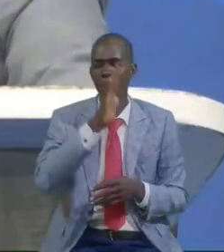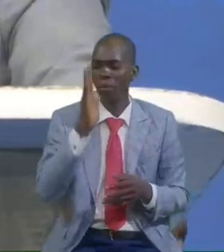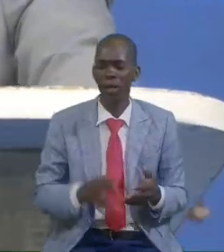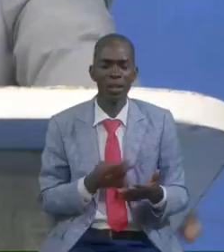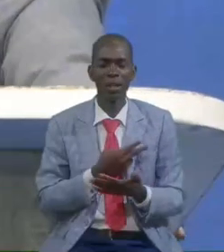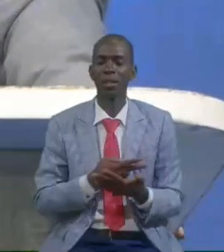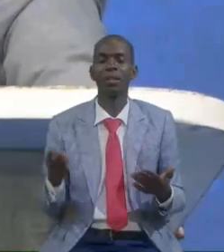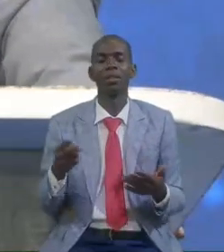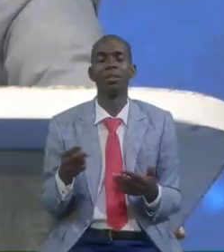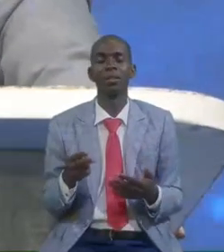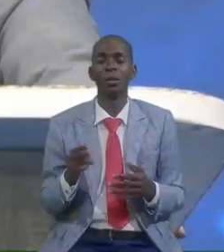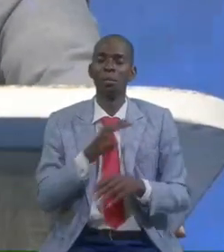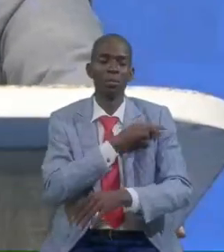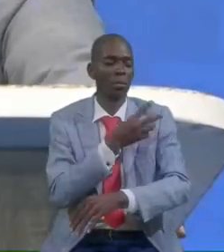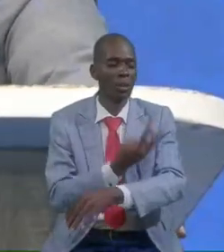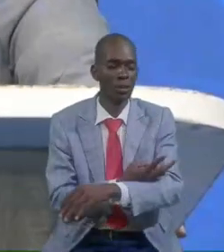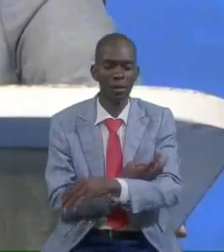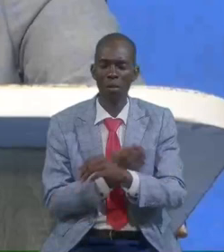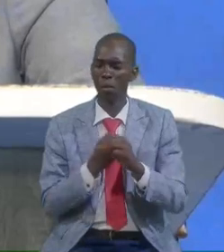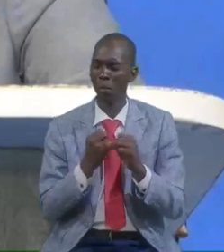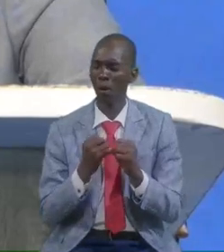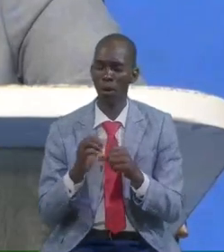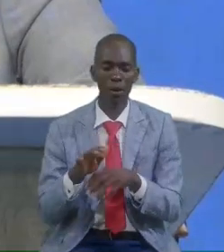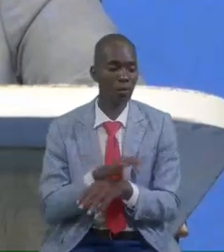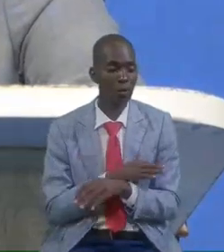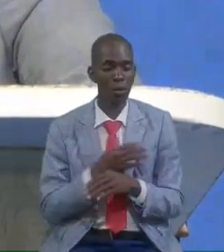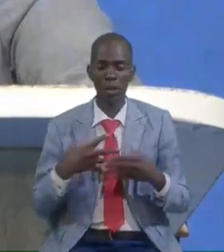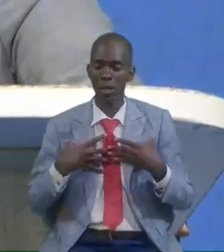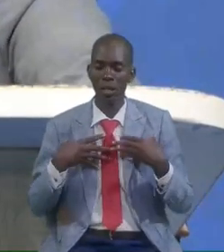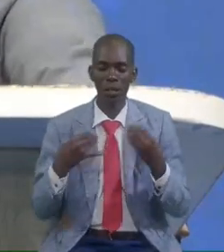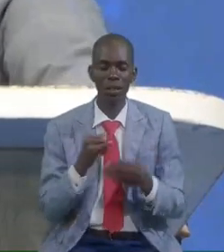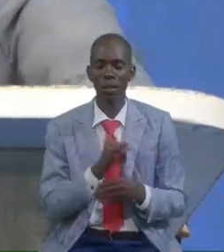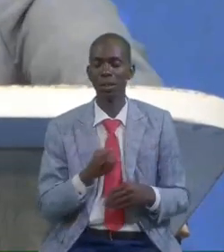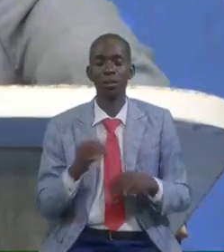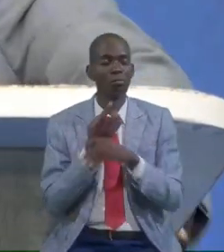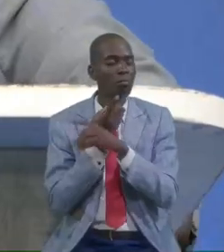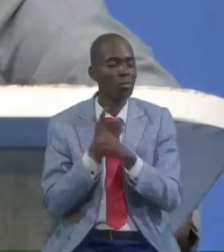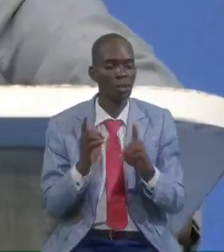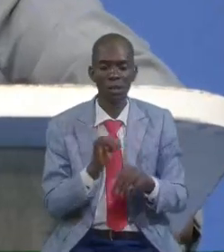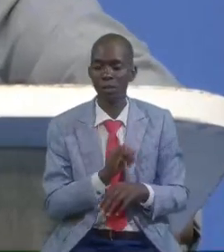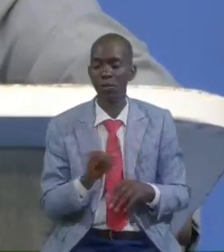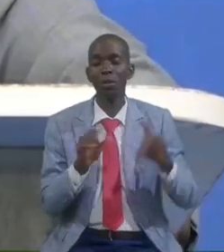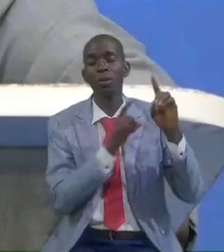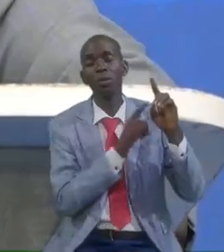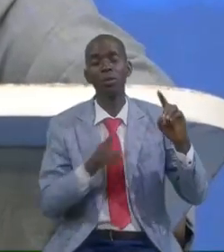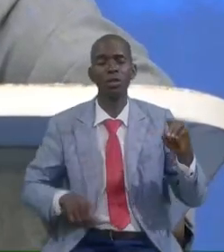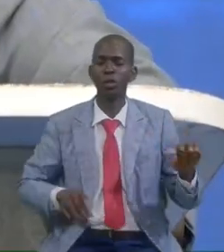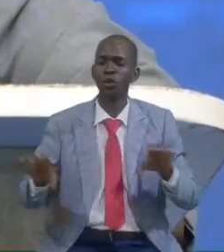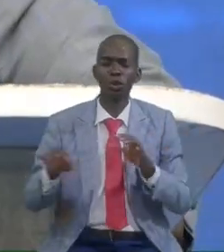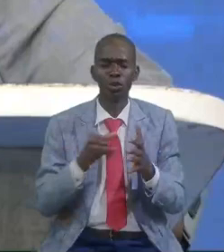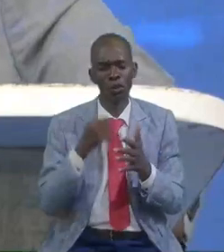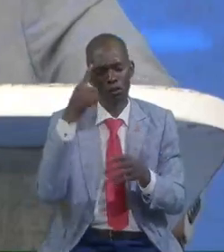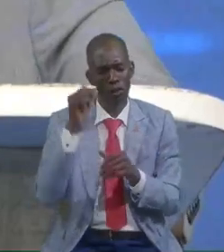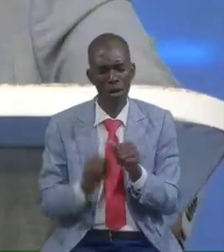va mighty, faillir. Powerful, puissant, healing, fort, delivering, guéri, Lord, do it for